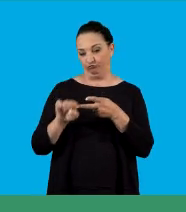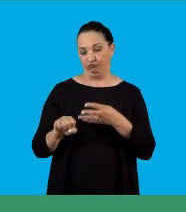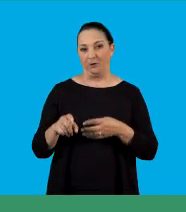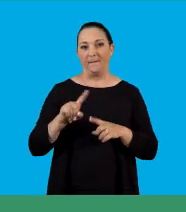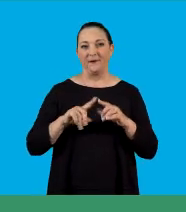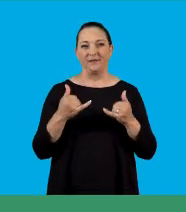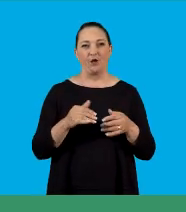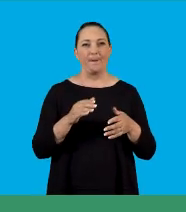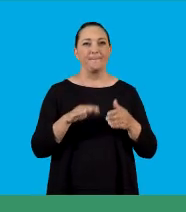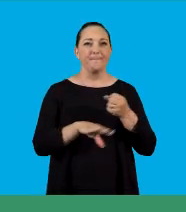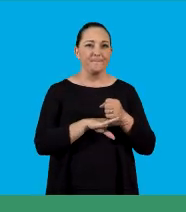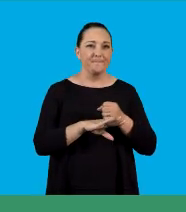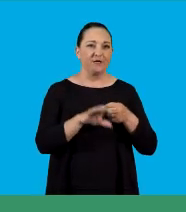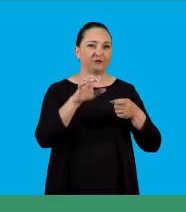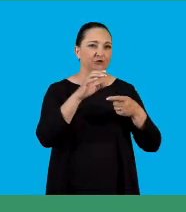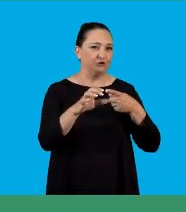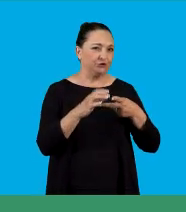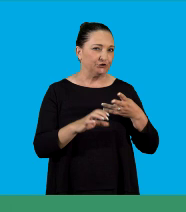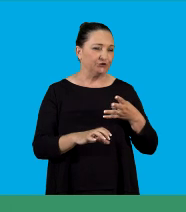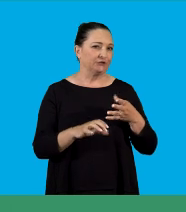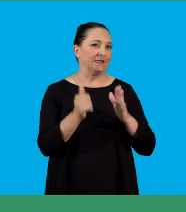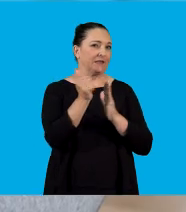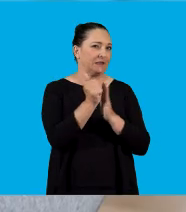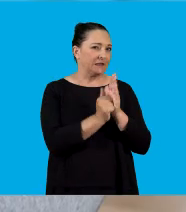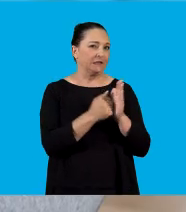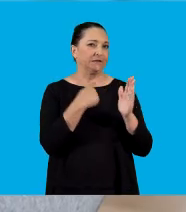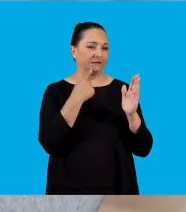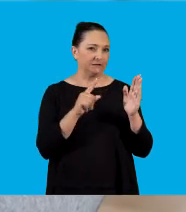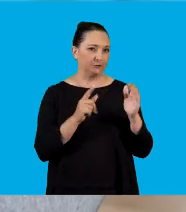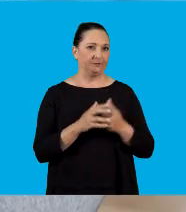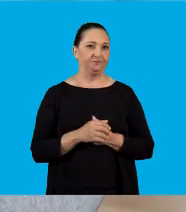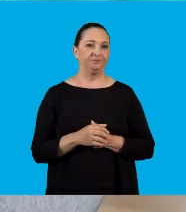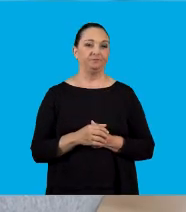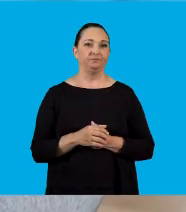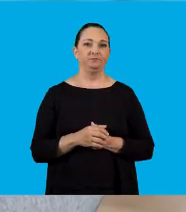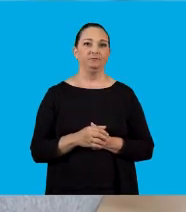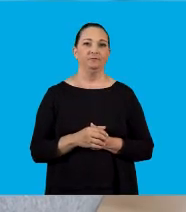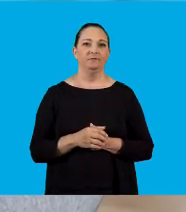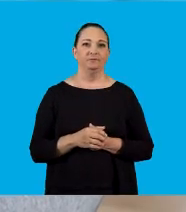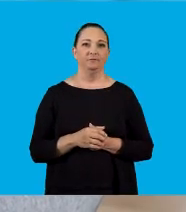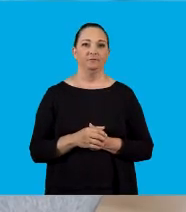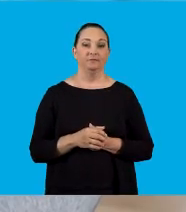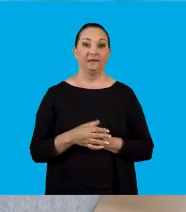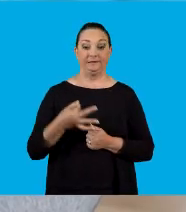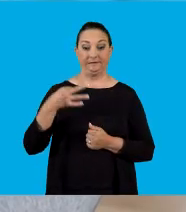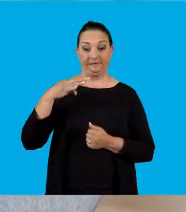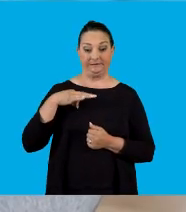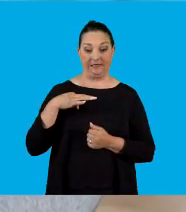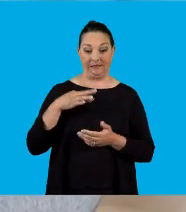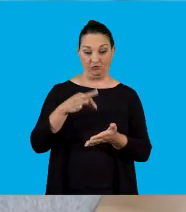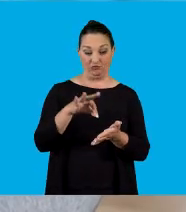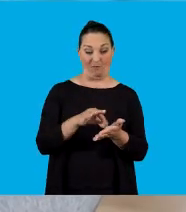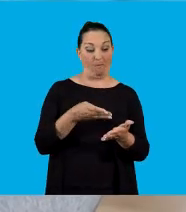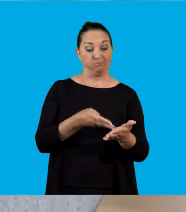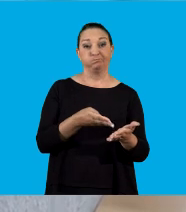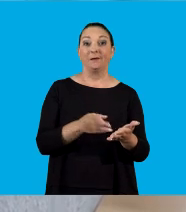Basic Conditions of Employment Act, it states that the salary needs to be stated clearly on the